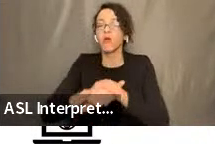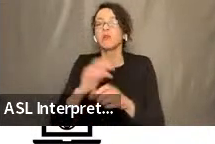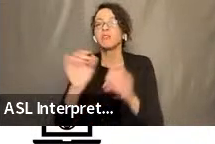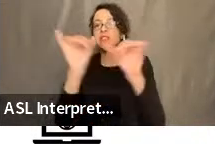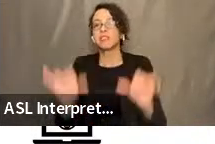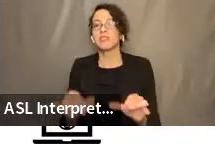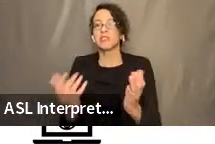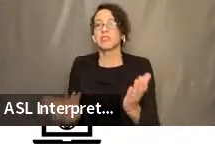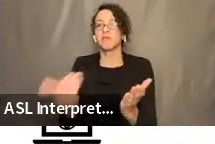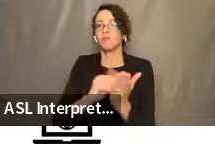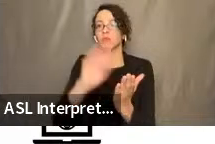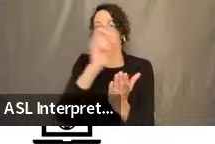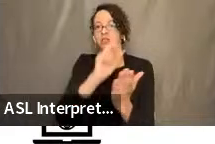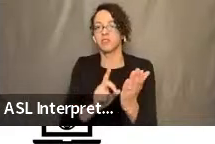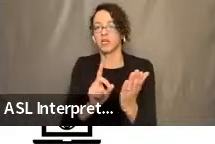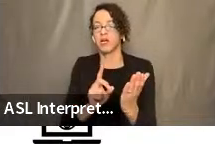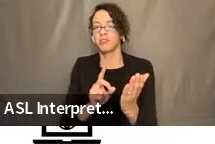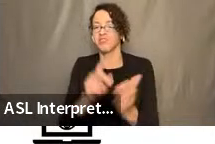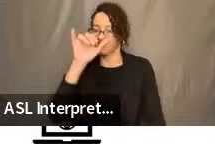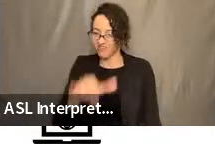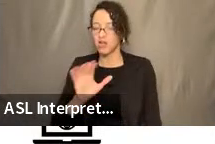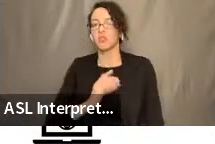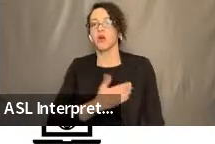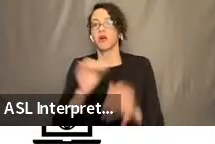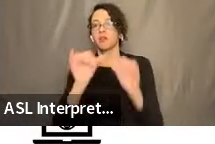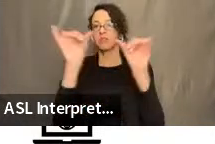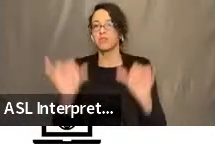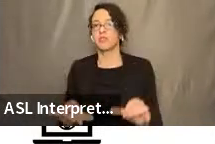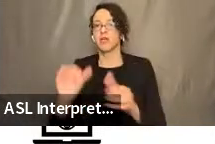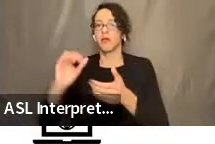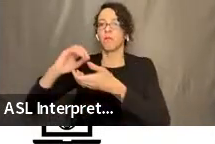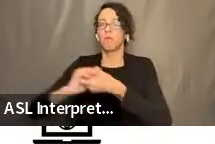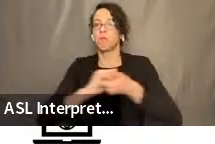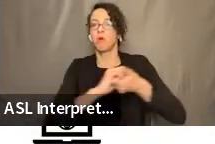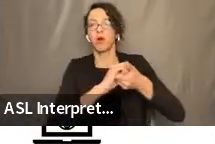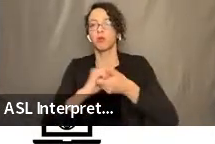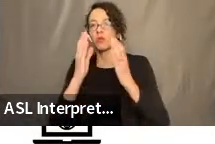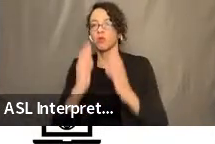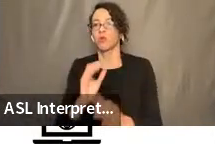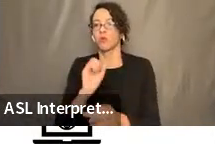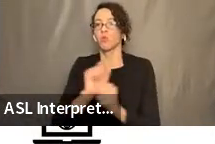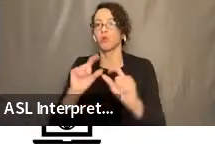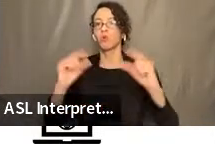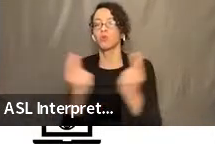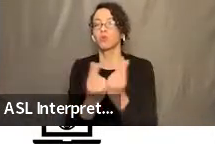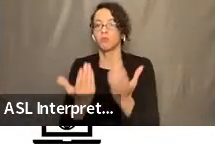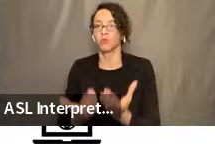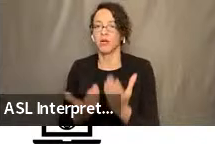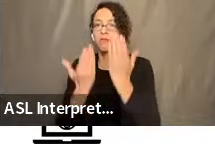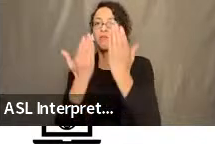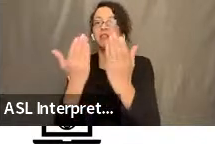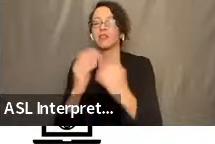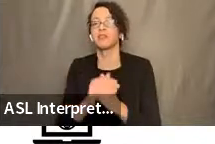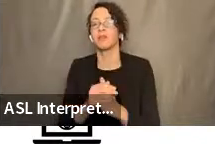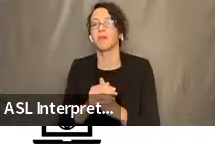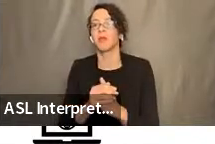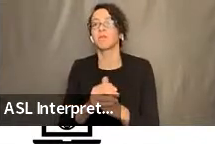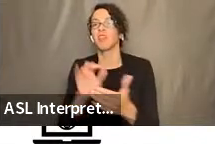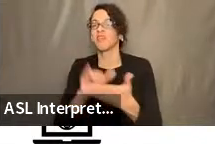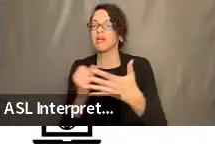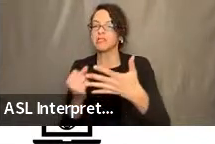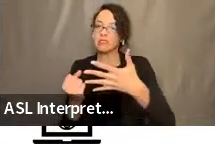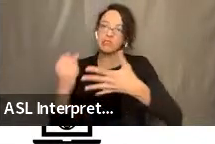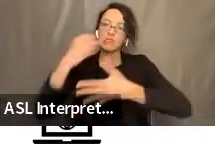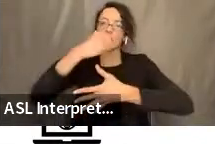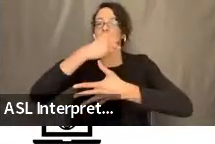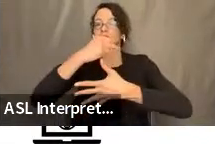what our system partner work group, they recommended, and this is actually up on our EMS website, as will this recording